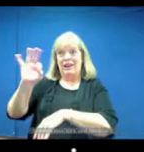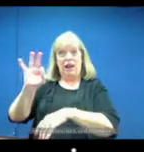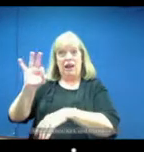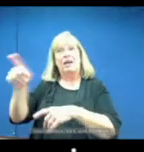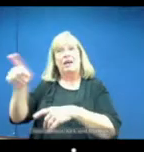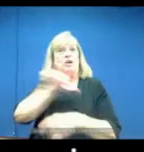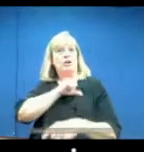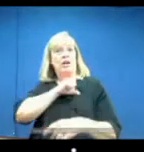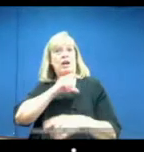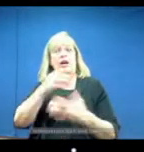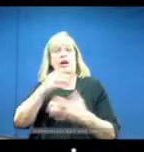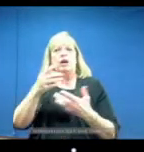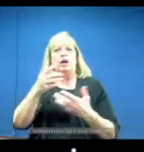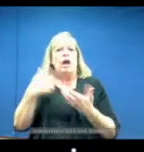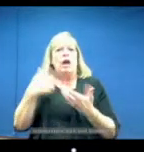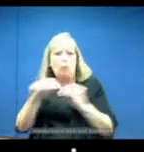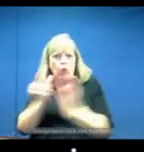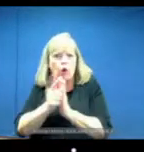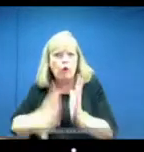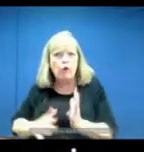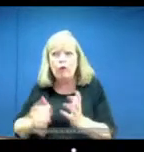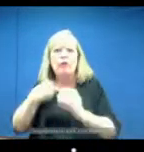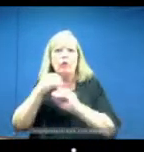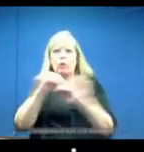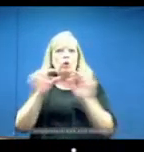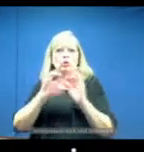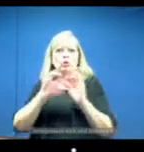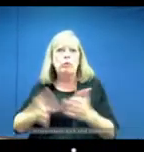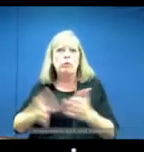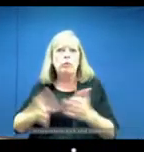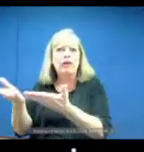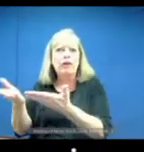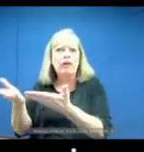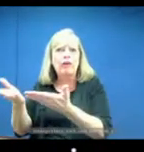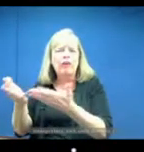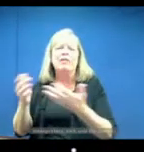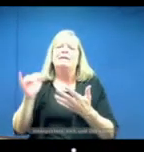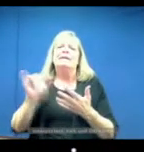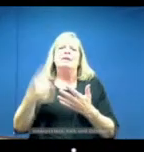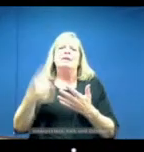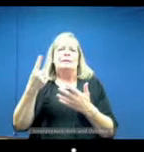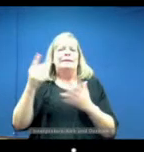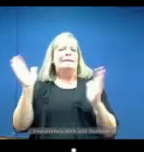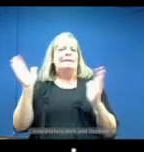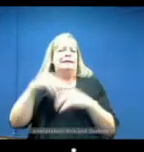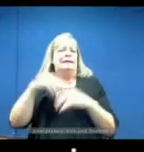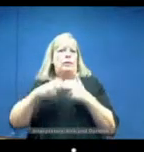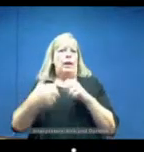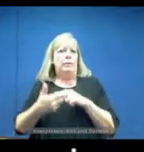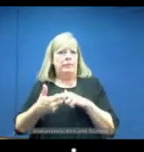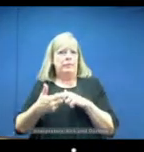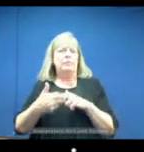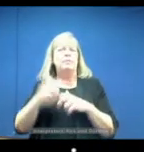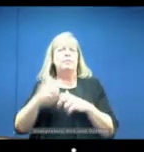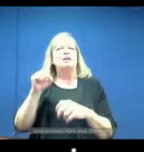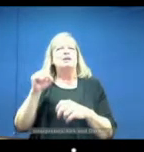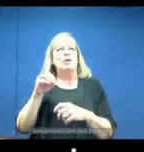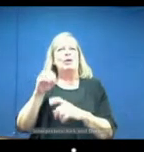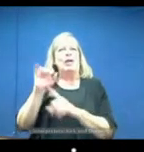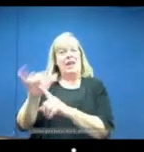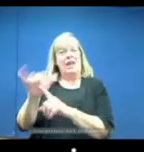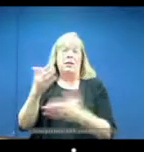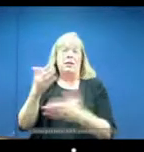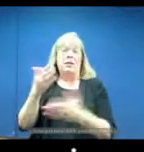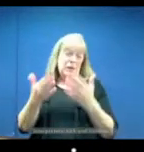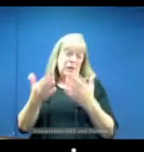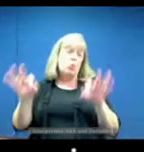have a lawyer and she won't have an interpreter. And that's a problem, and that's probably a good area where VRI might be